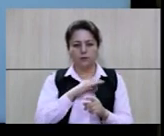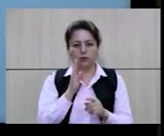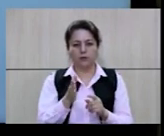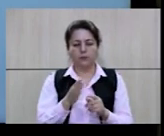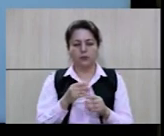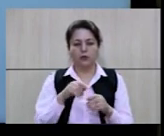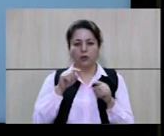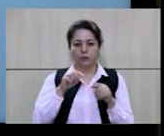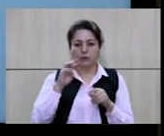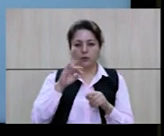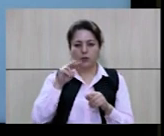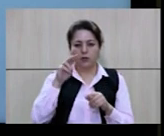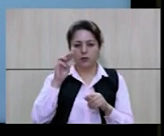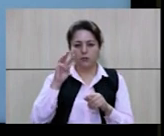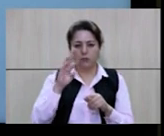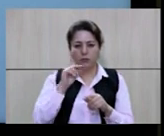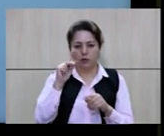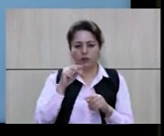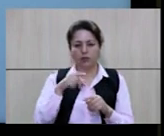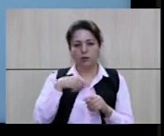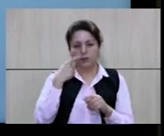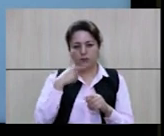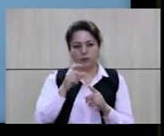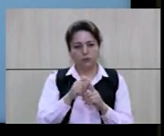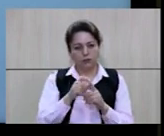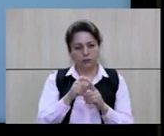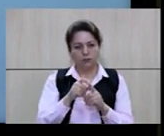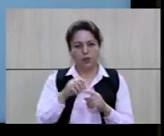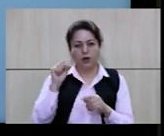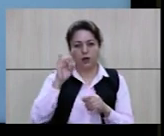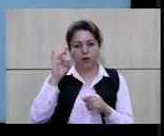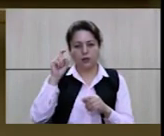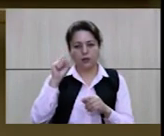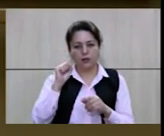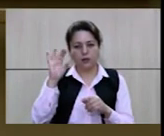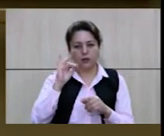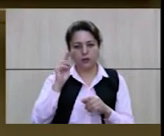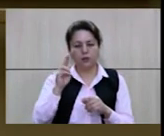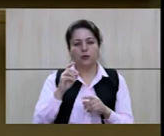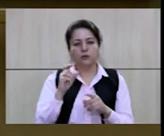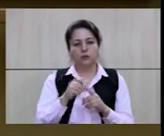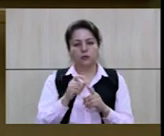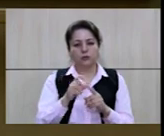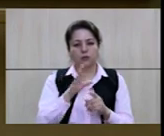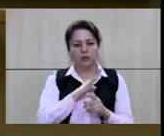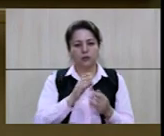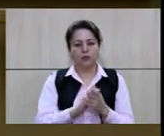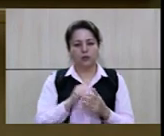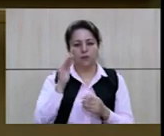ushbu tilmoch degan eskirgan so'zimiz bu arxaik so'z hisoblanar ekan.